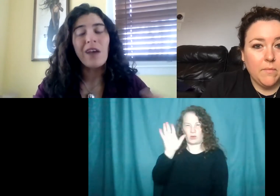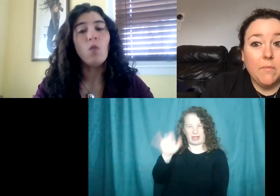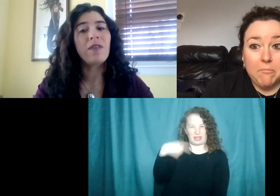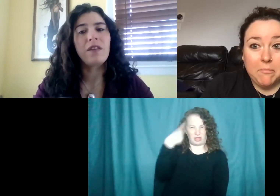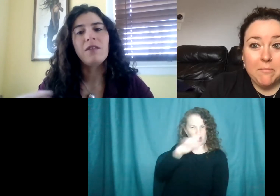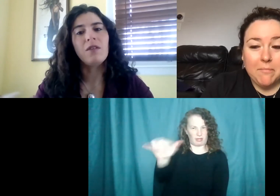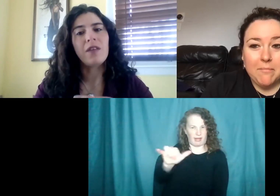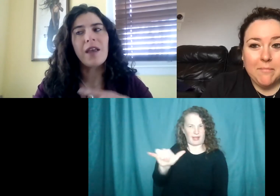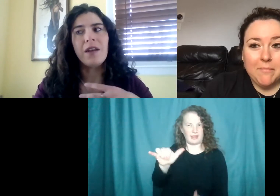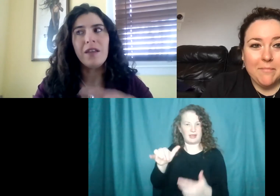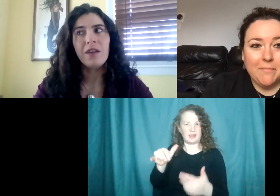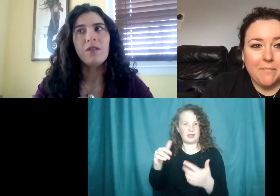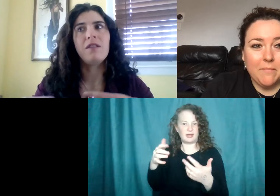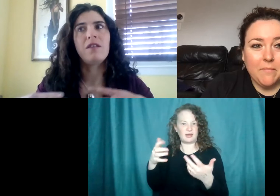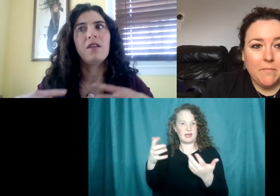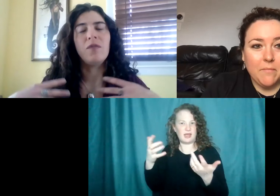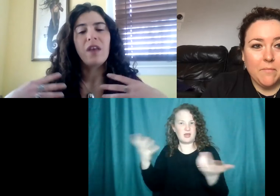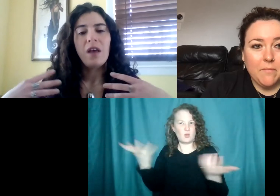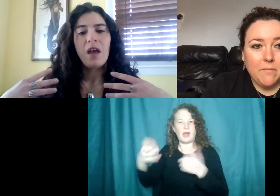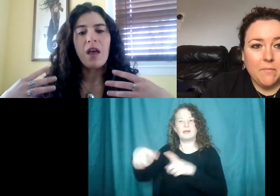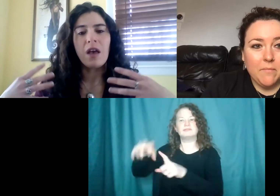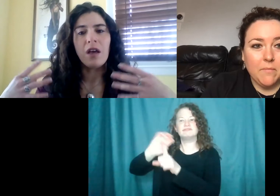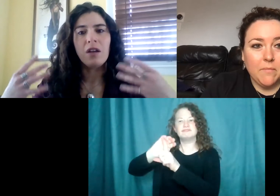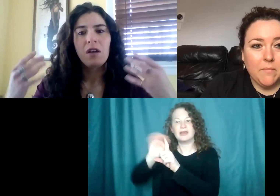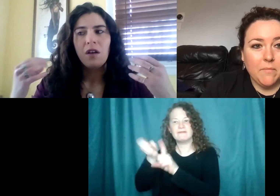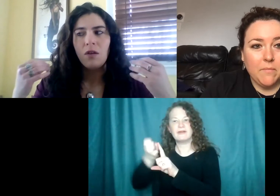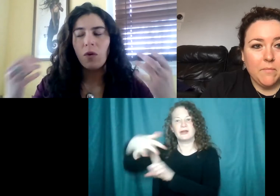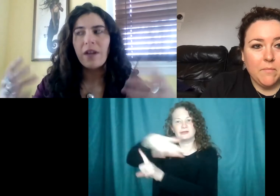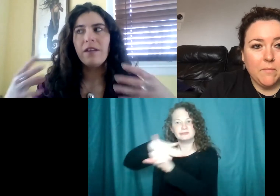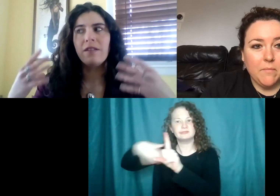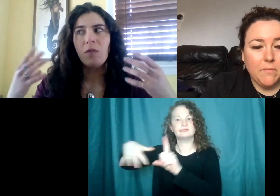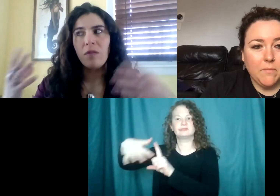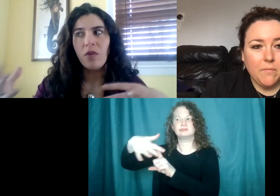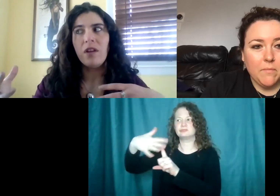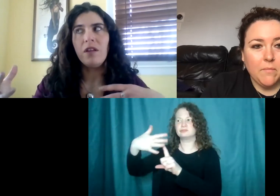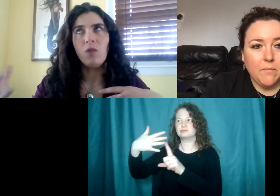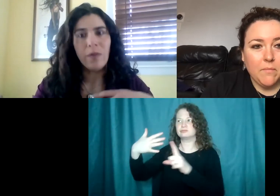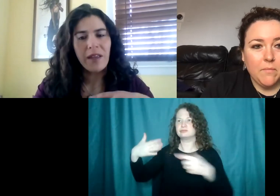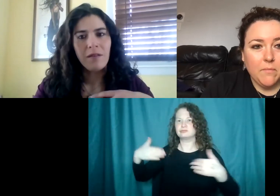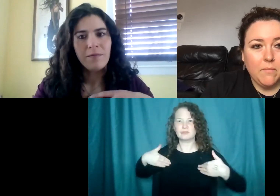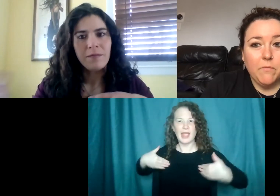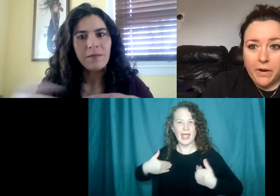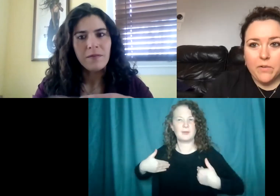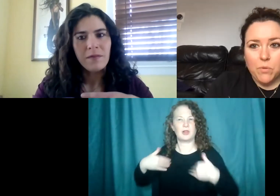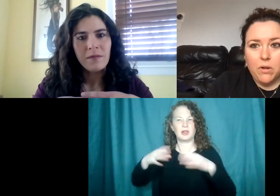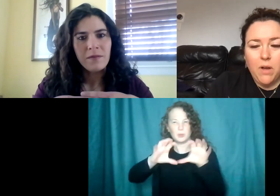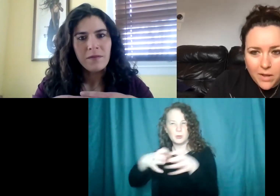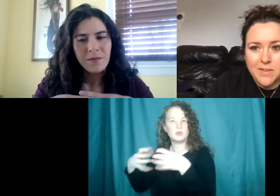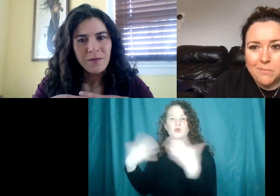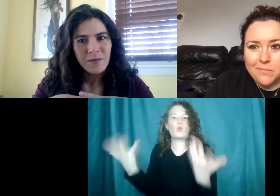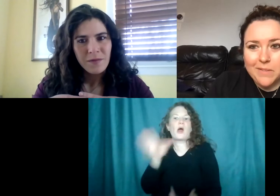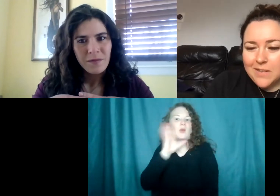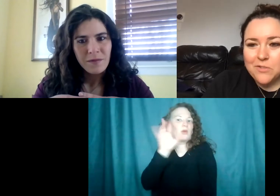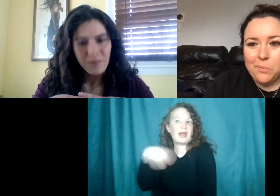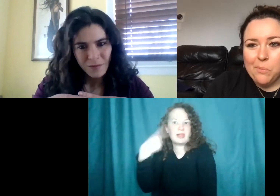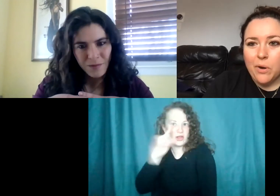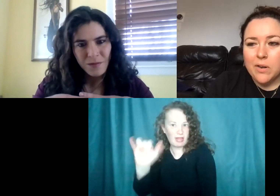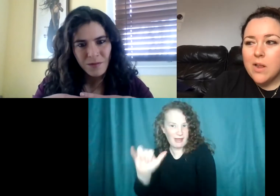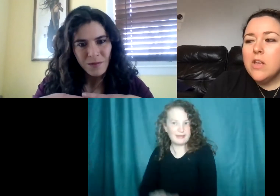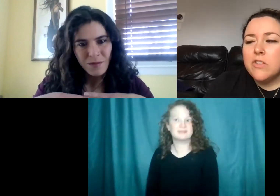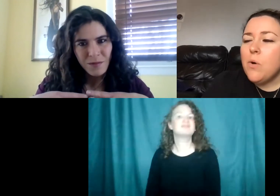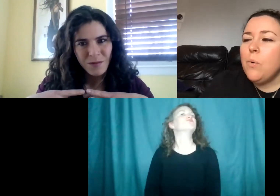like and what the associated ecosystems and organism communities will be? Very cool. Awesome. That sounds